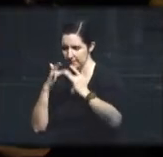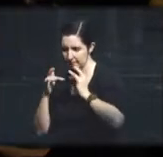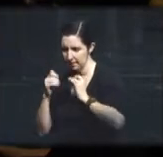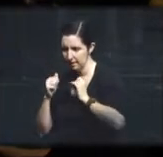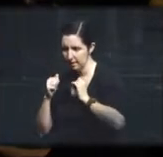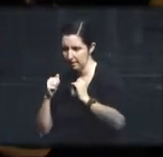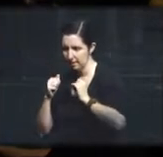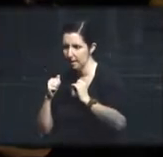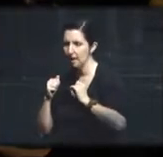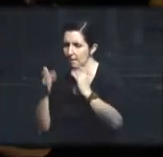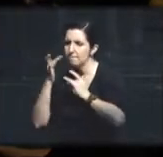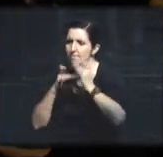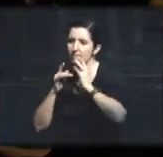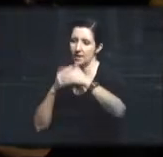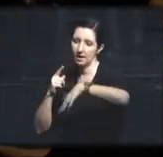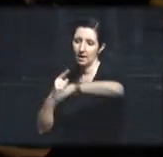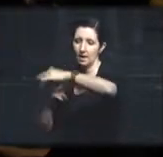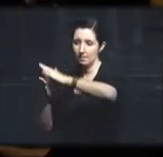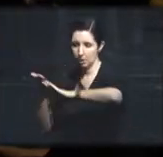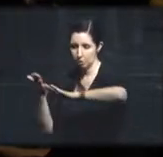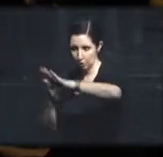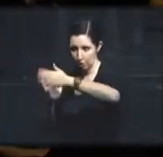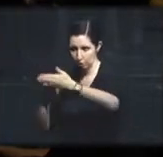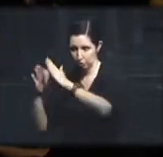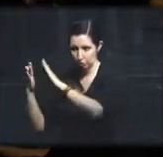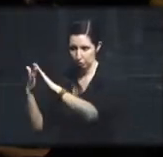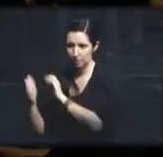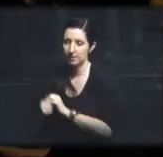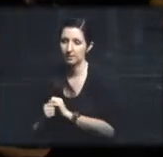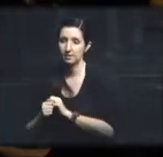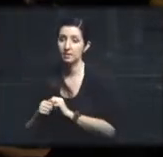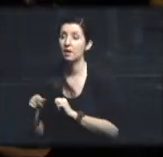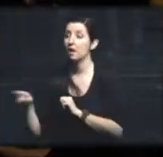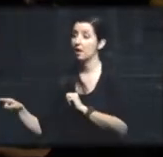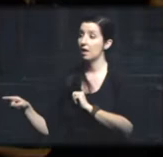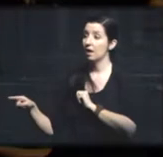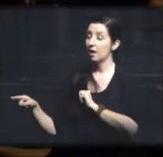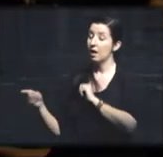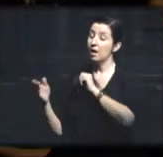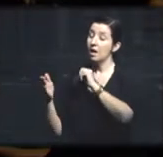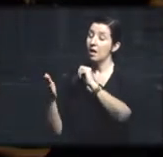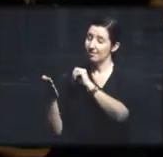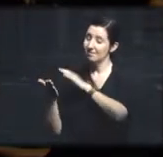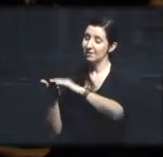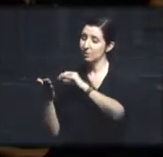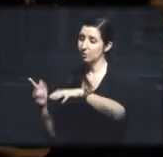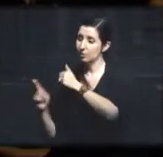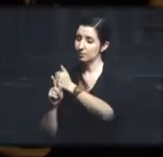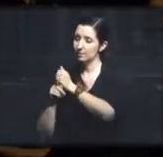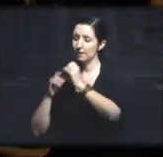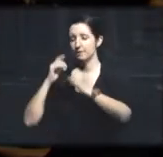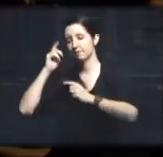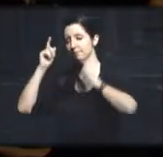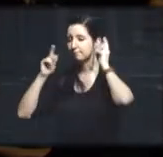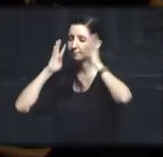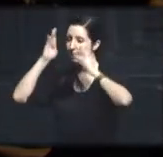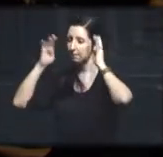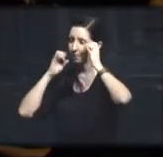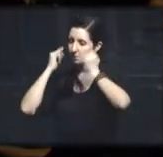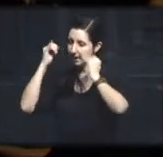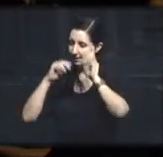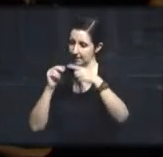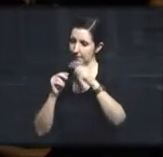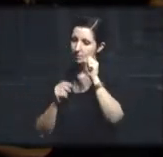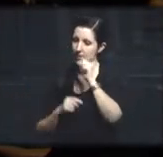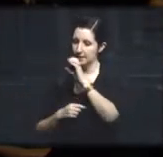came in and talked about the aging population and their needs in our community. Colorado Springs Utilities came in and presented